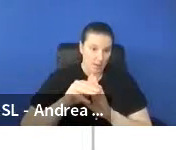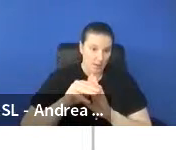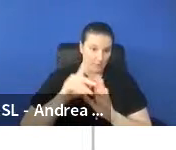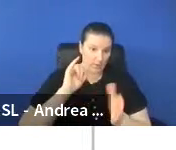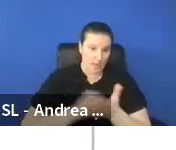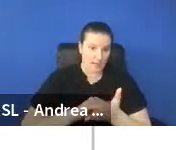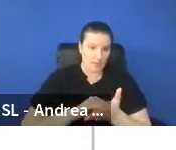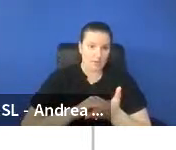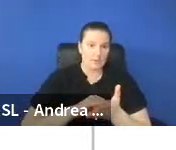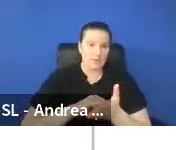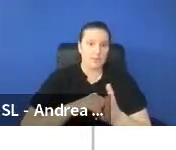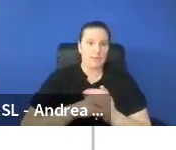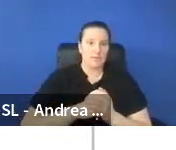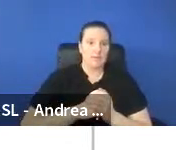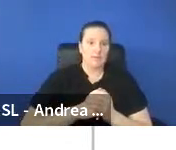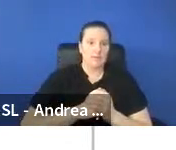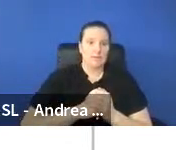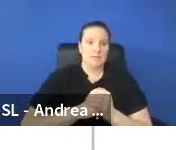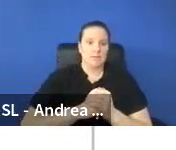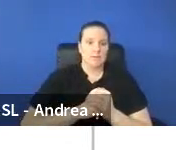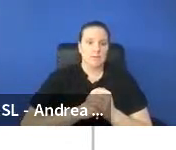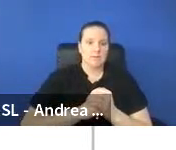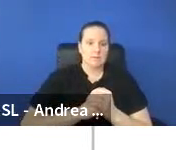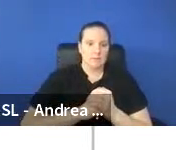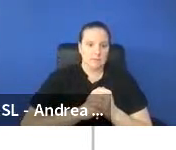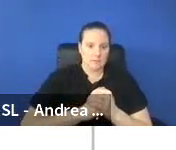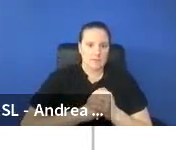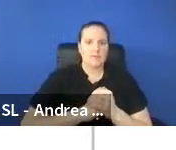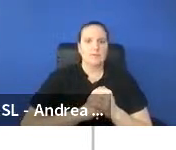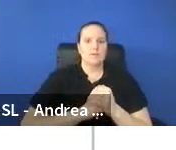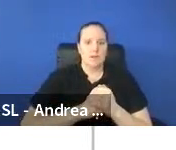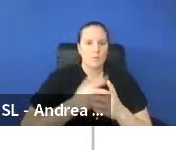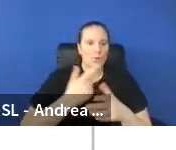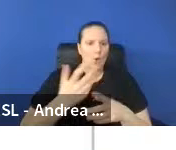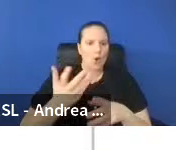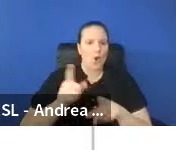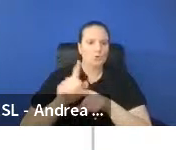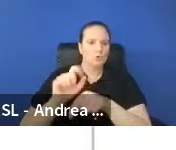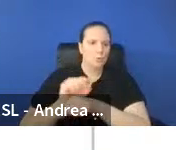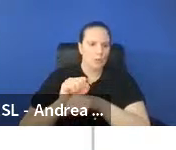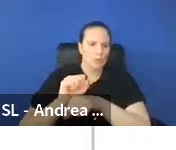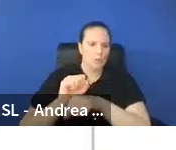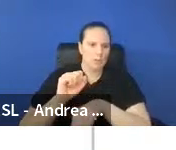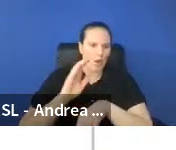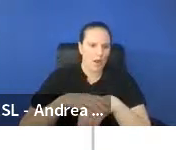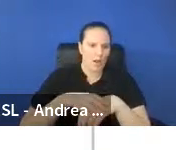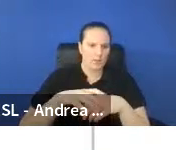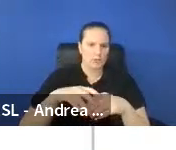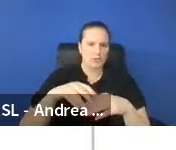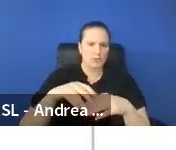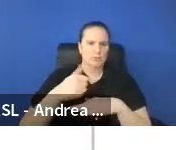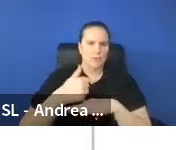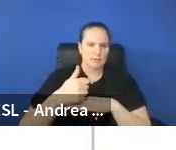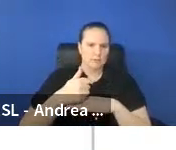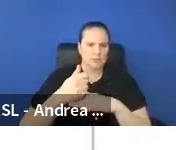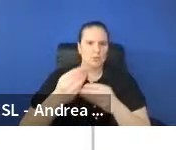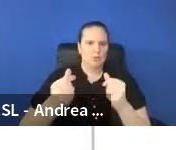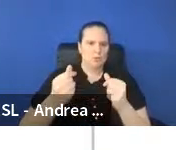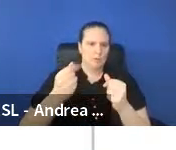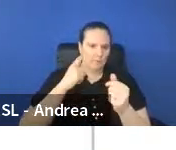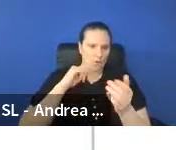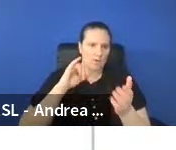will share those with you as soon as we have them. We're also working separately on a transit solution evaluation